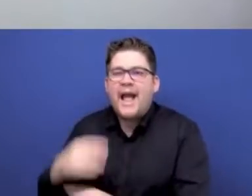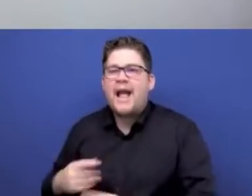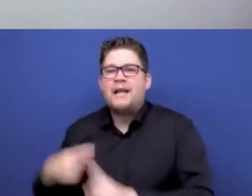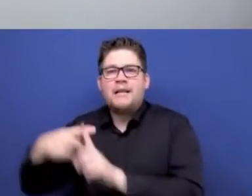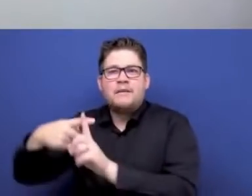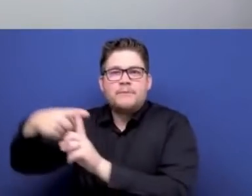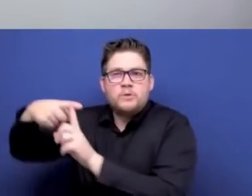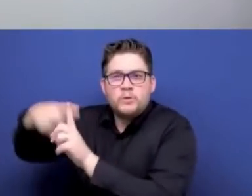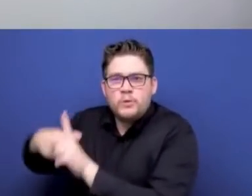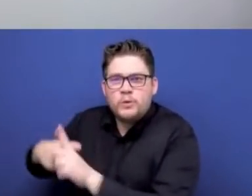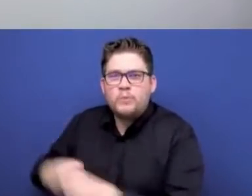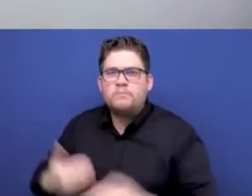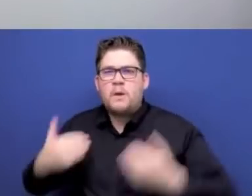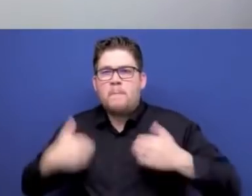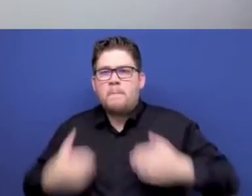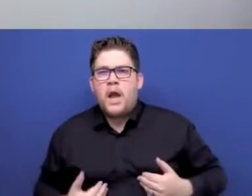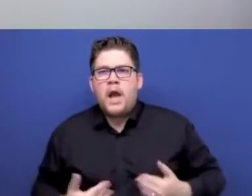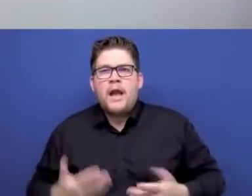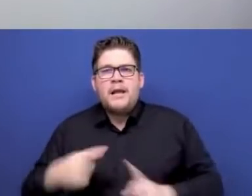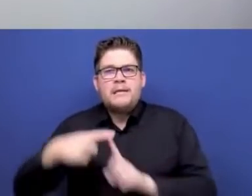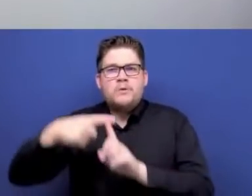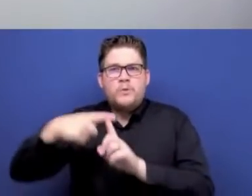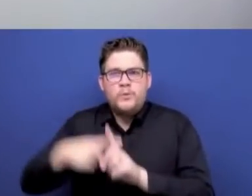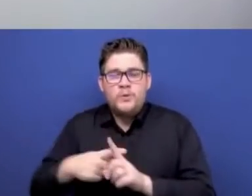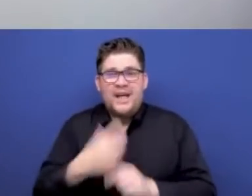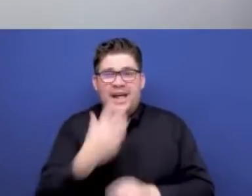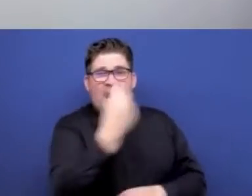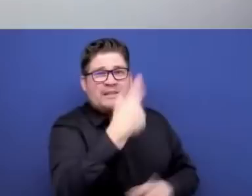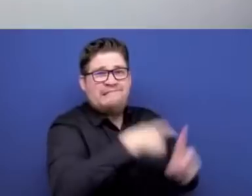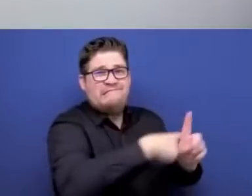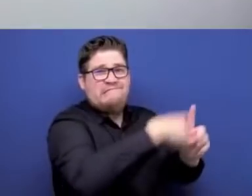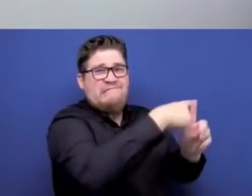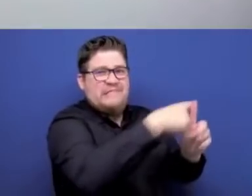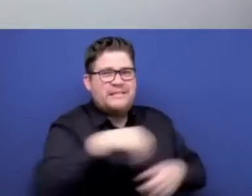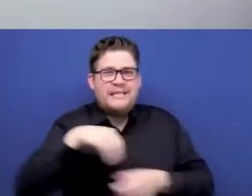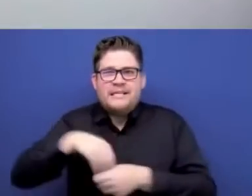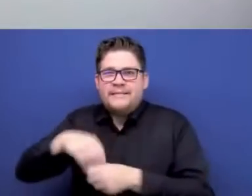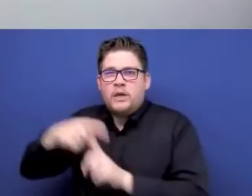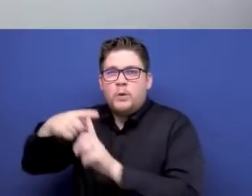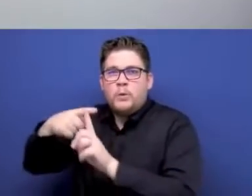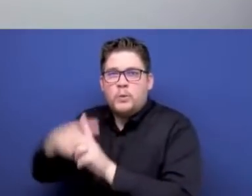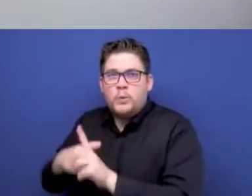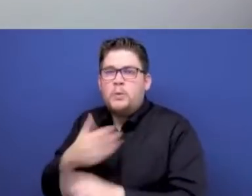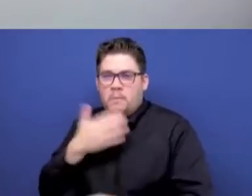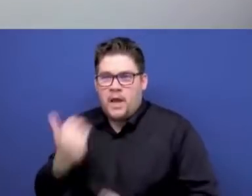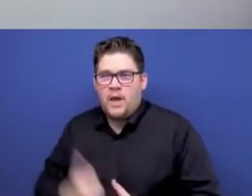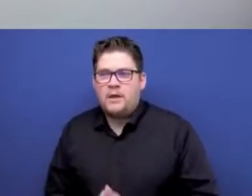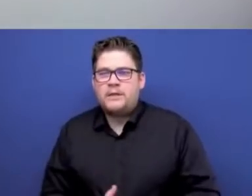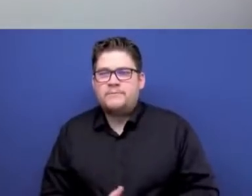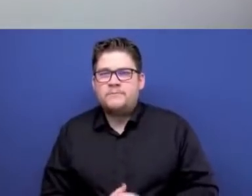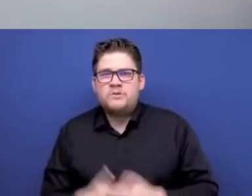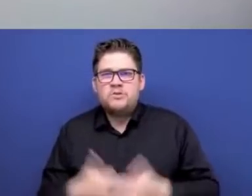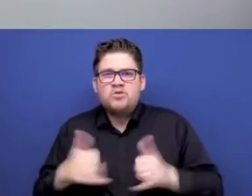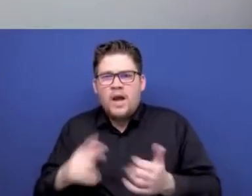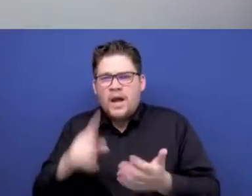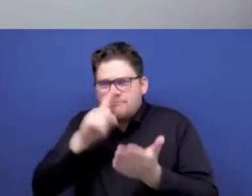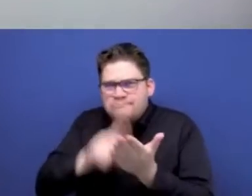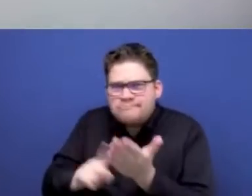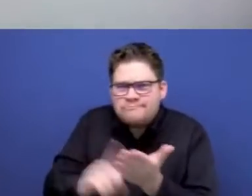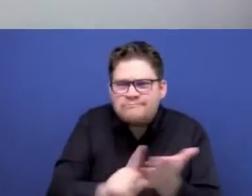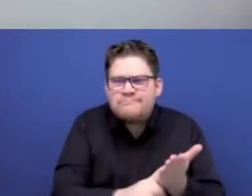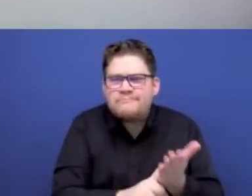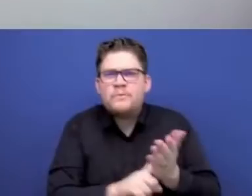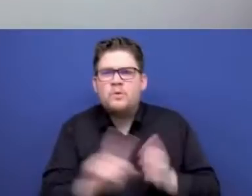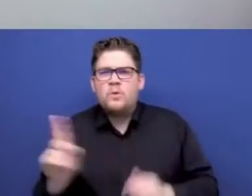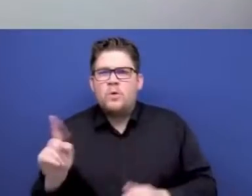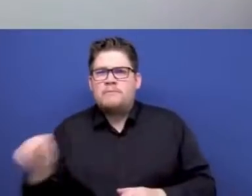time, and to pay attention to those who are more likely to have ill effects from heat, particularly infants and young